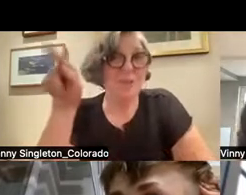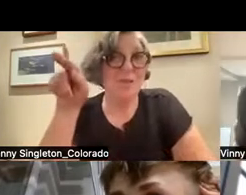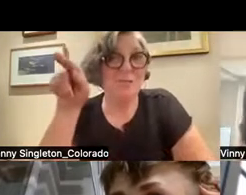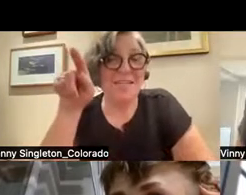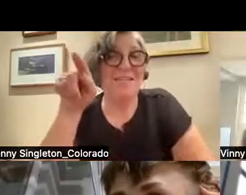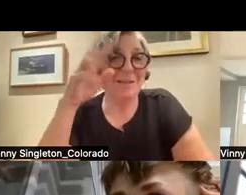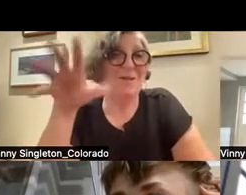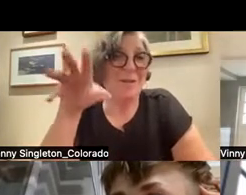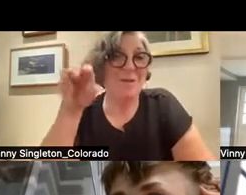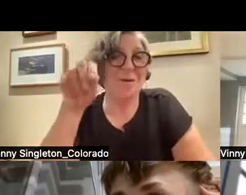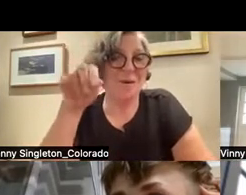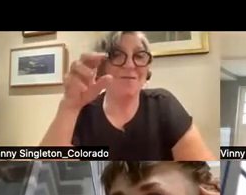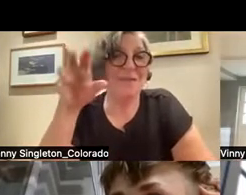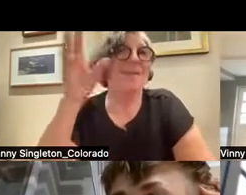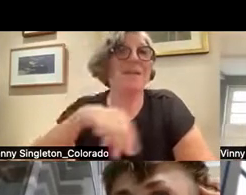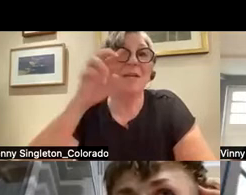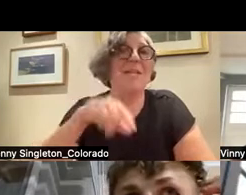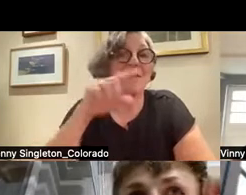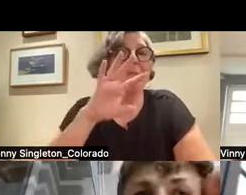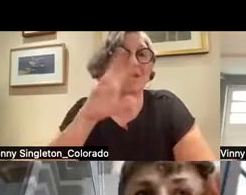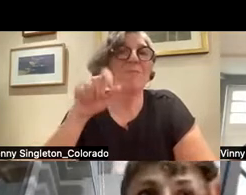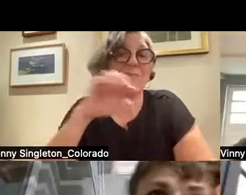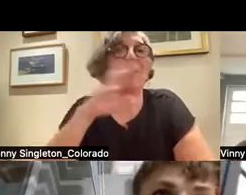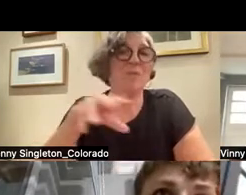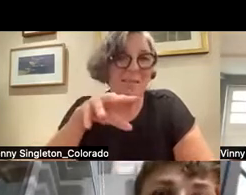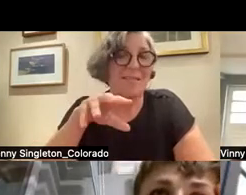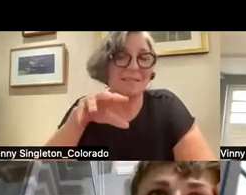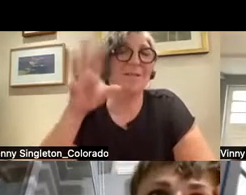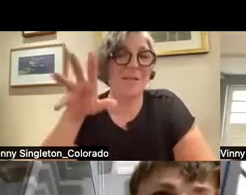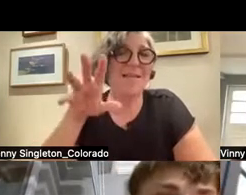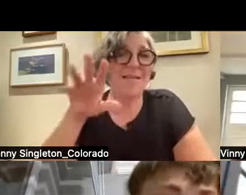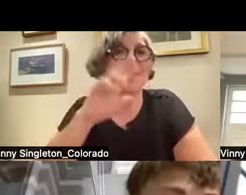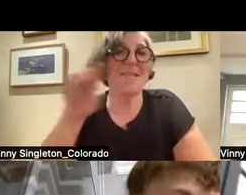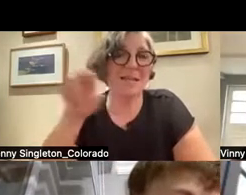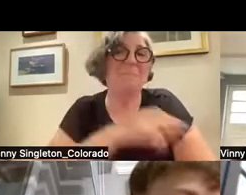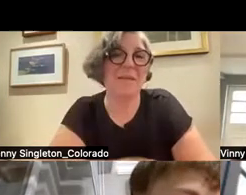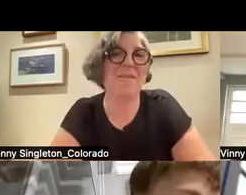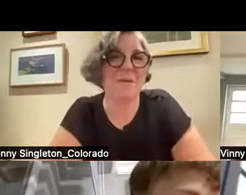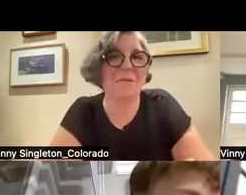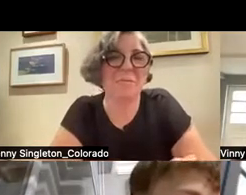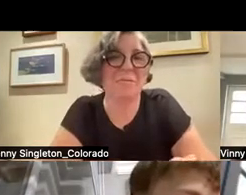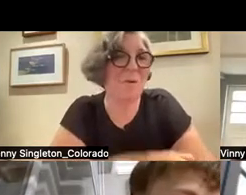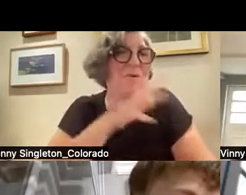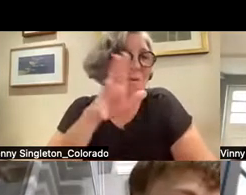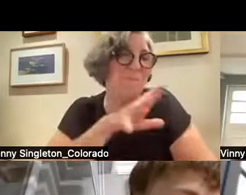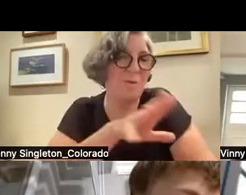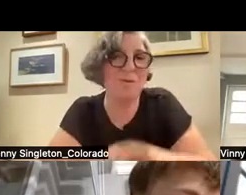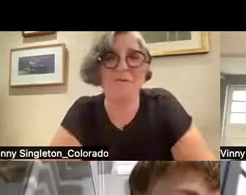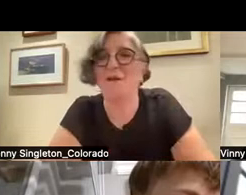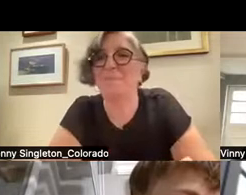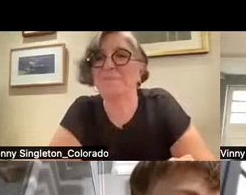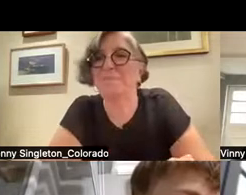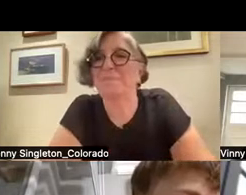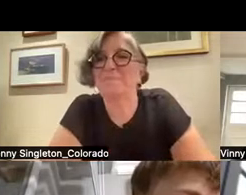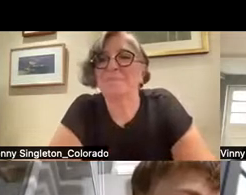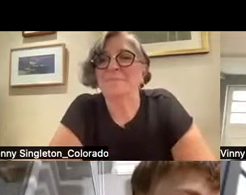they learn to read and learn the orthography, then they really can redo it and learn it a second time. So both are